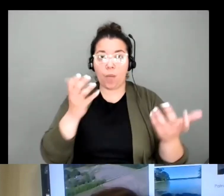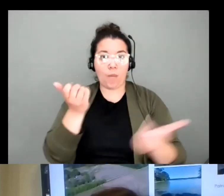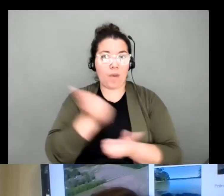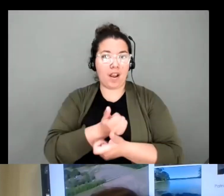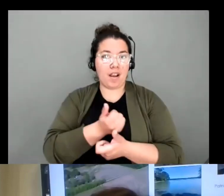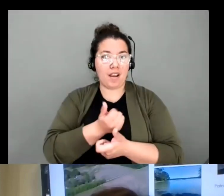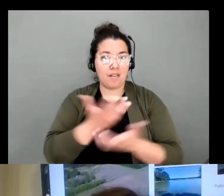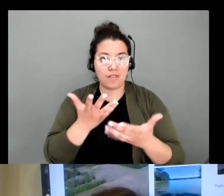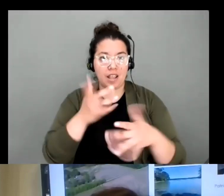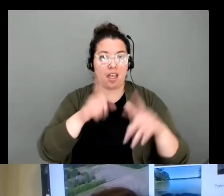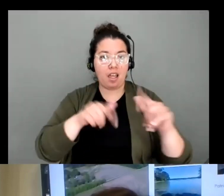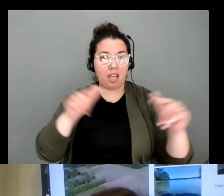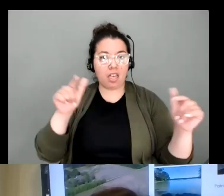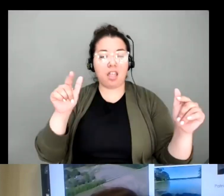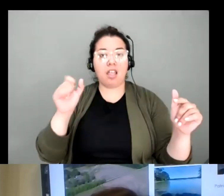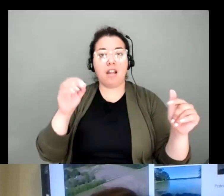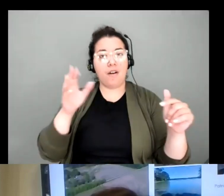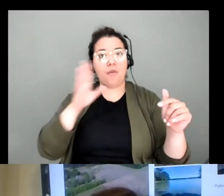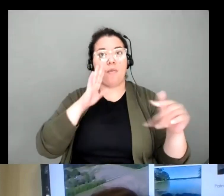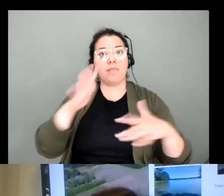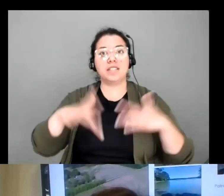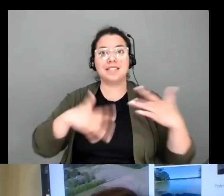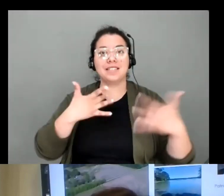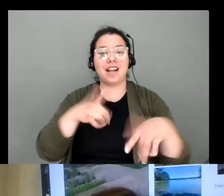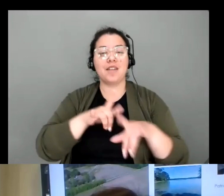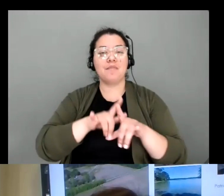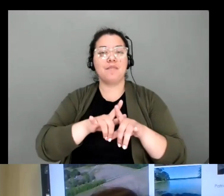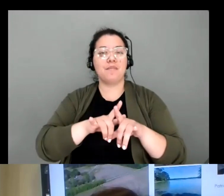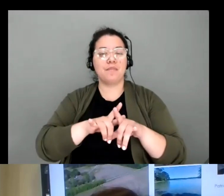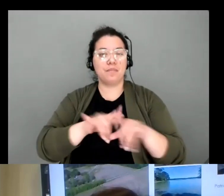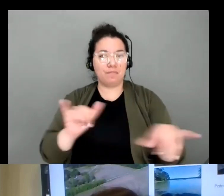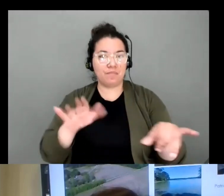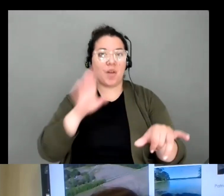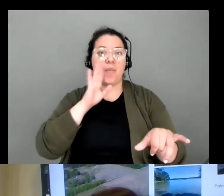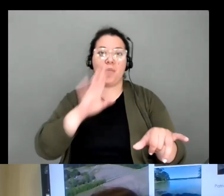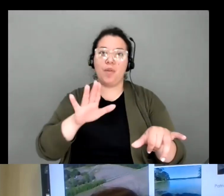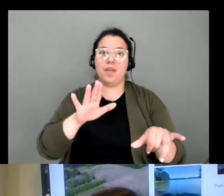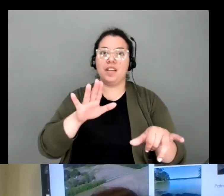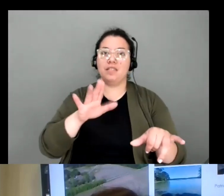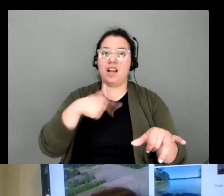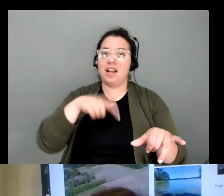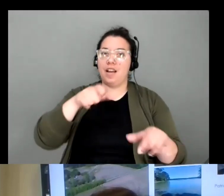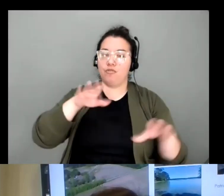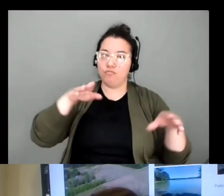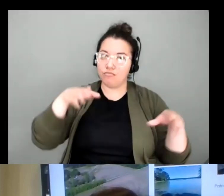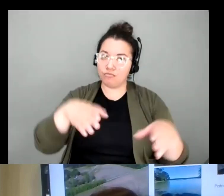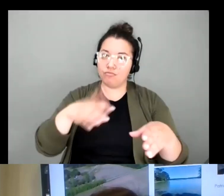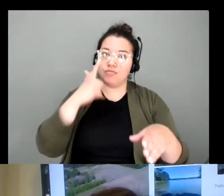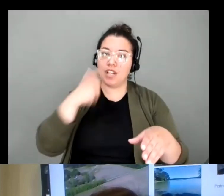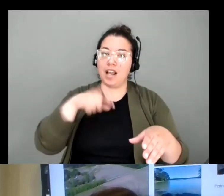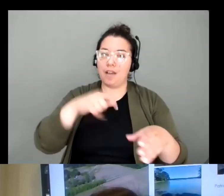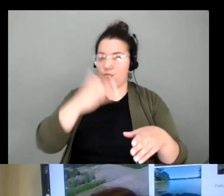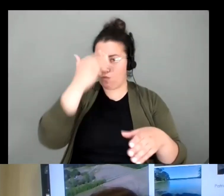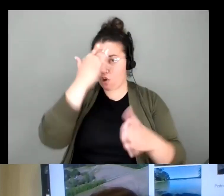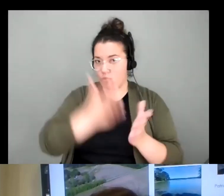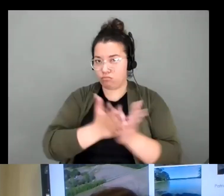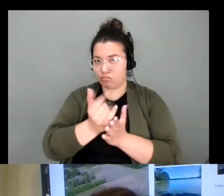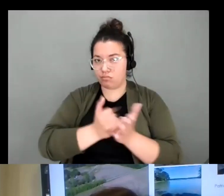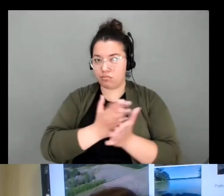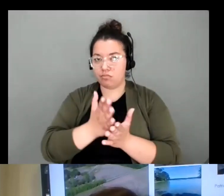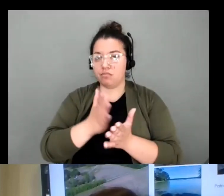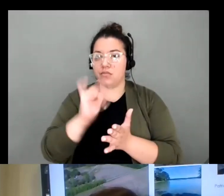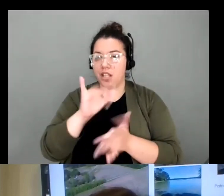it exciting, but keeps you on your toes as well to make sure you have the knowledge of the industry. I think of just from watching